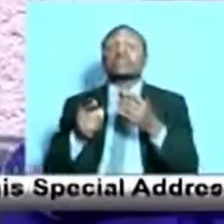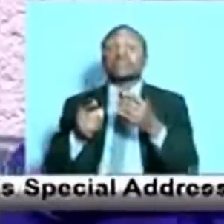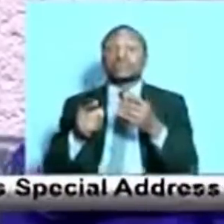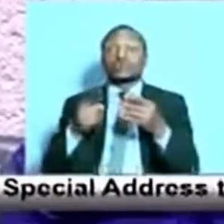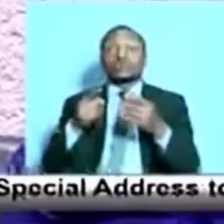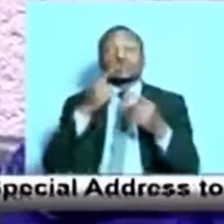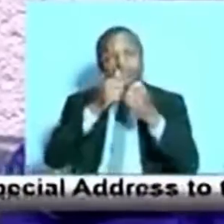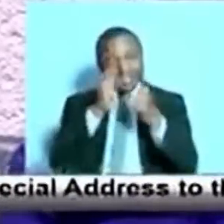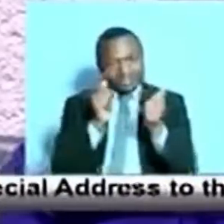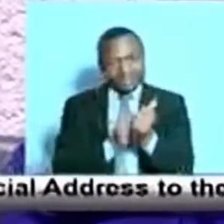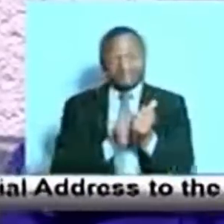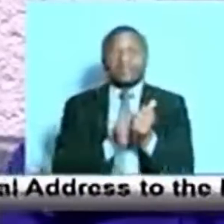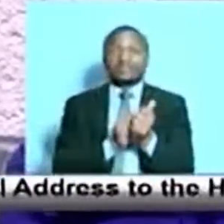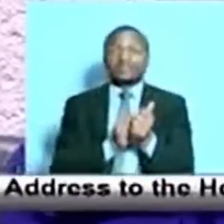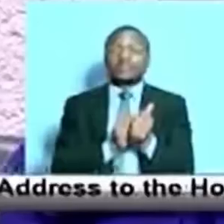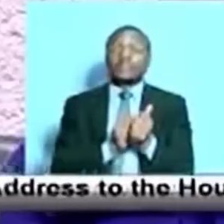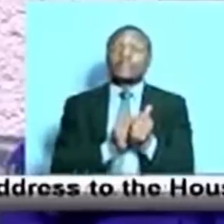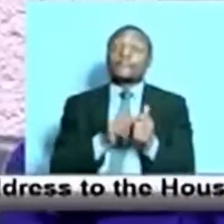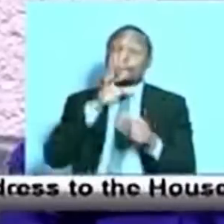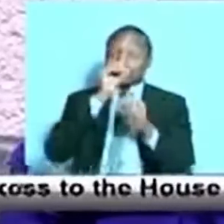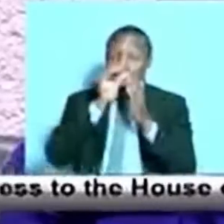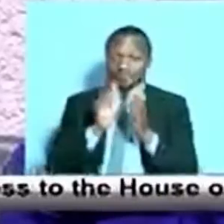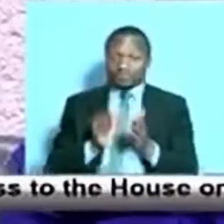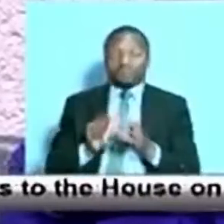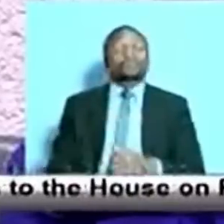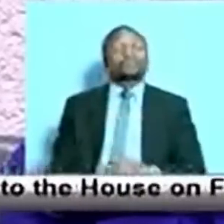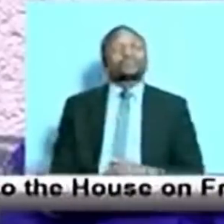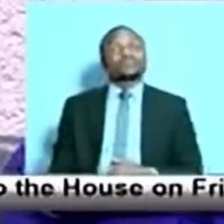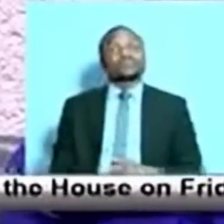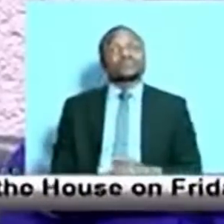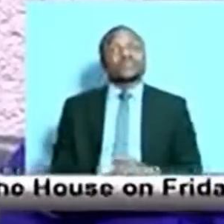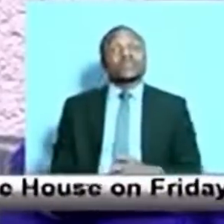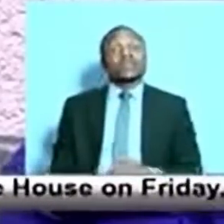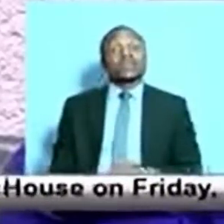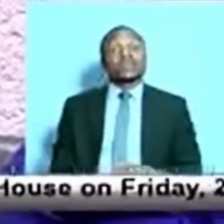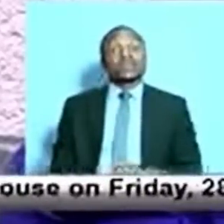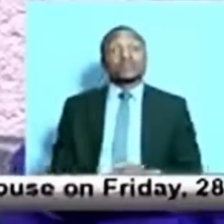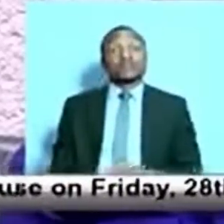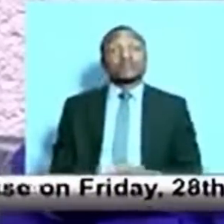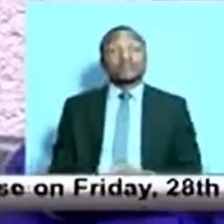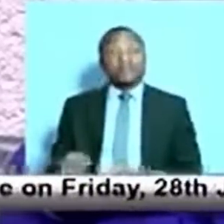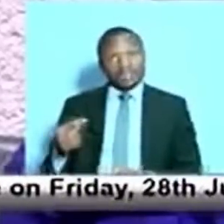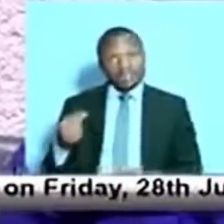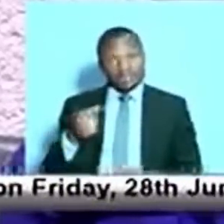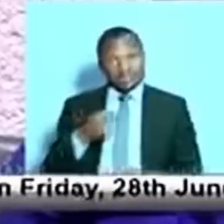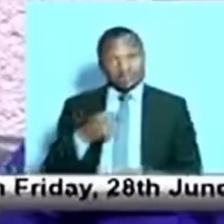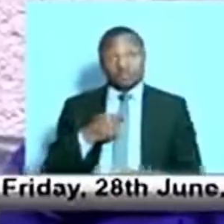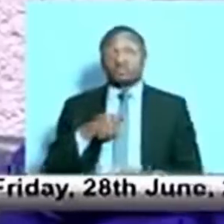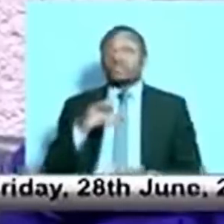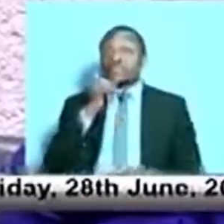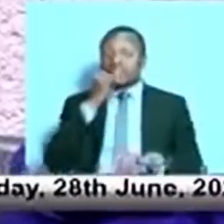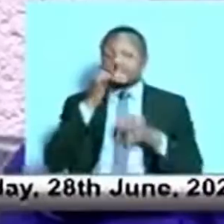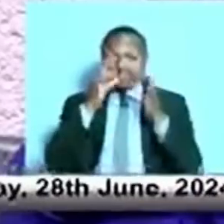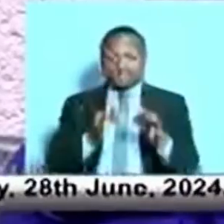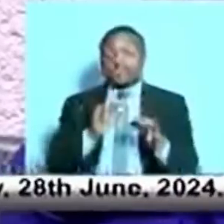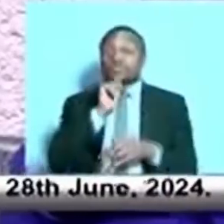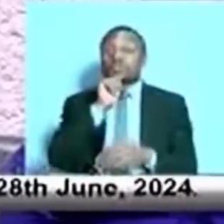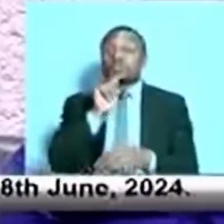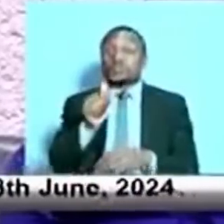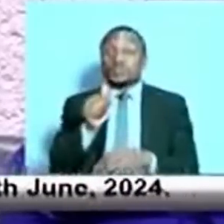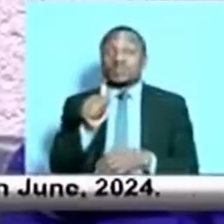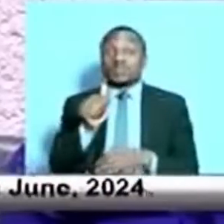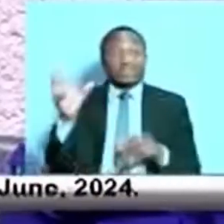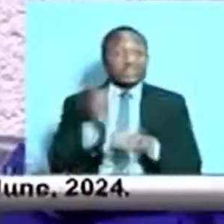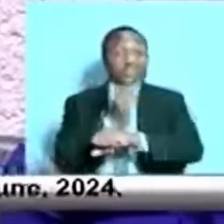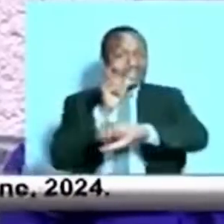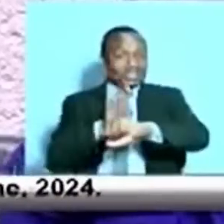message. Madam Speaker, I think I'll be doing myself a misnomer if I do not also take this